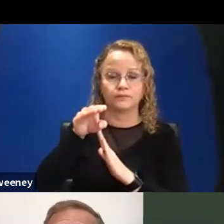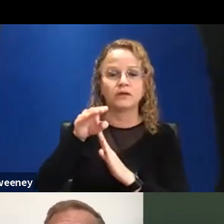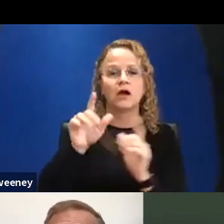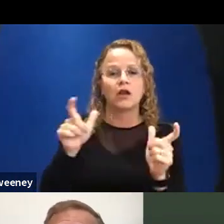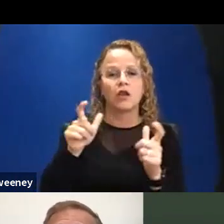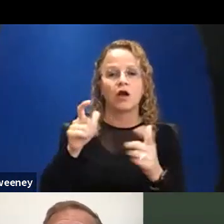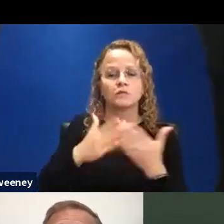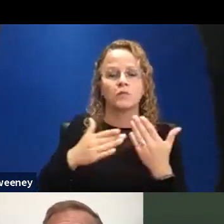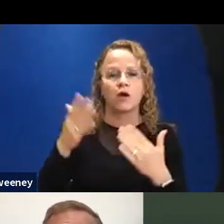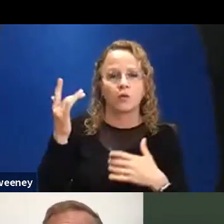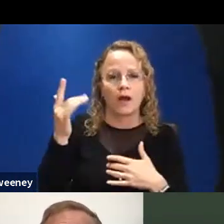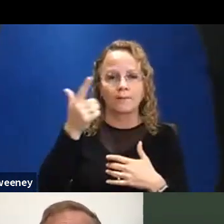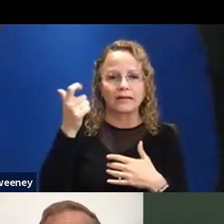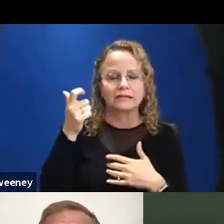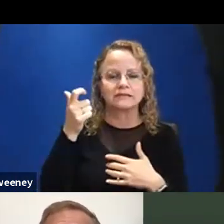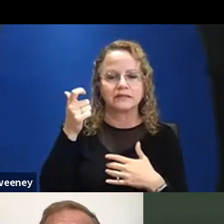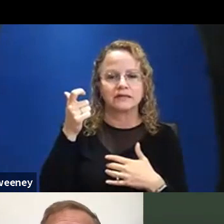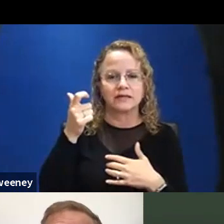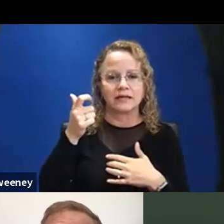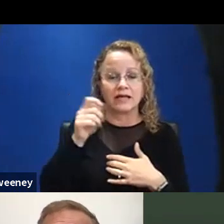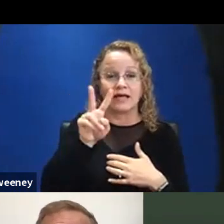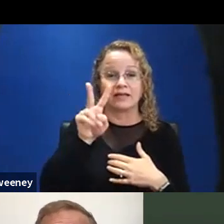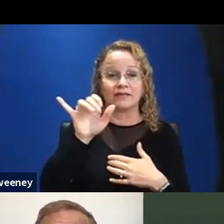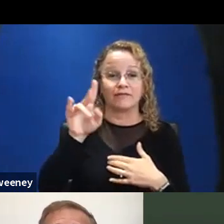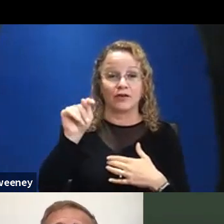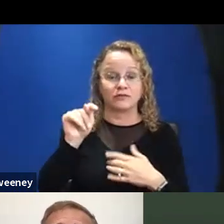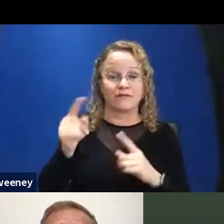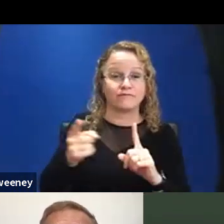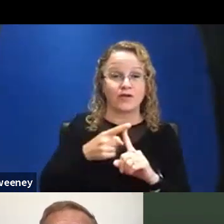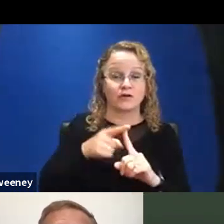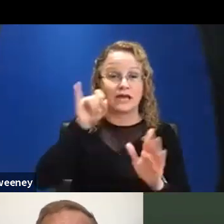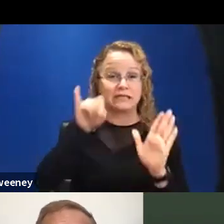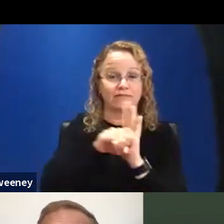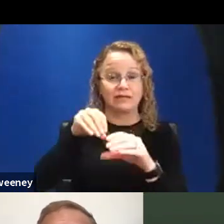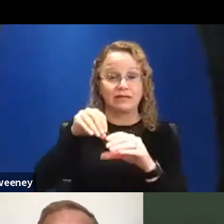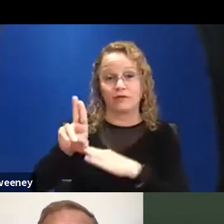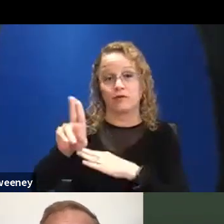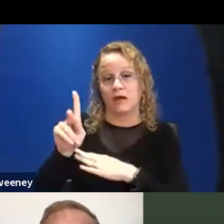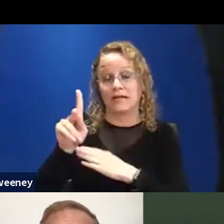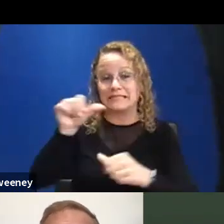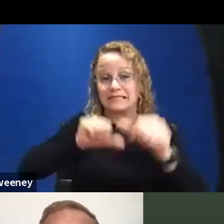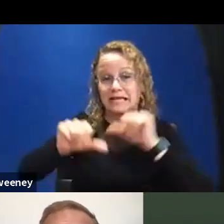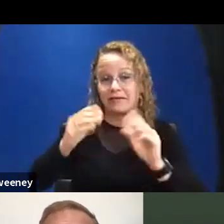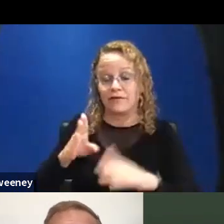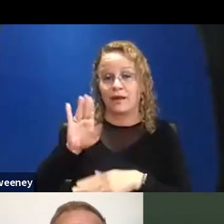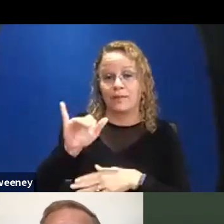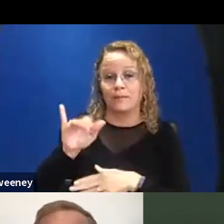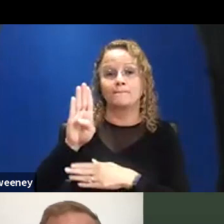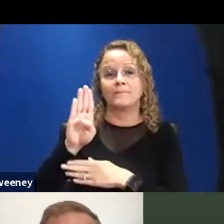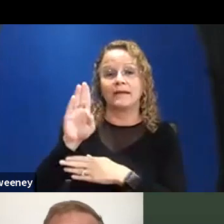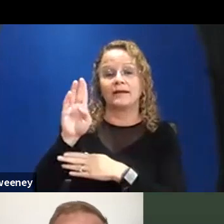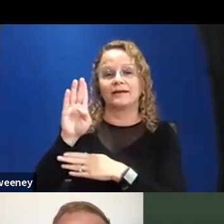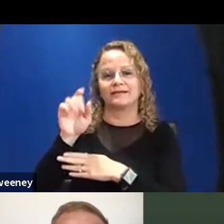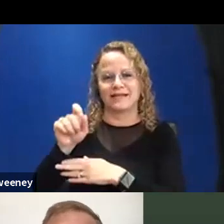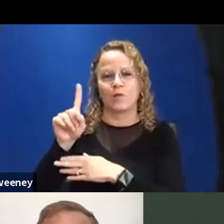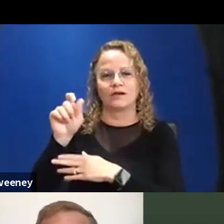part, that's because the variant that was first identified in the United Kingdom, scientifically, that's B.1.1.7. You don't ever